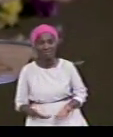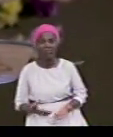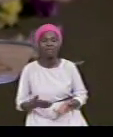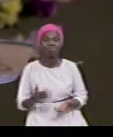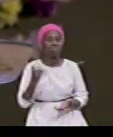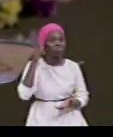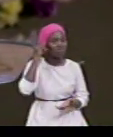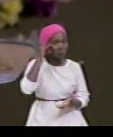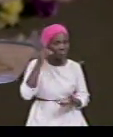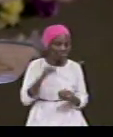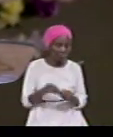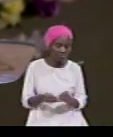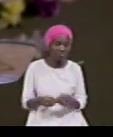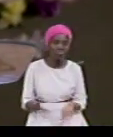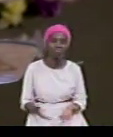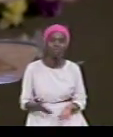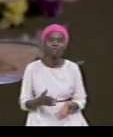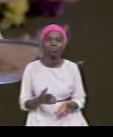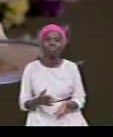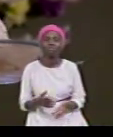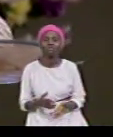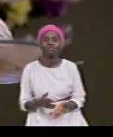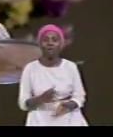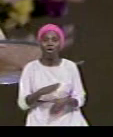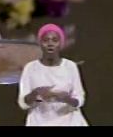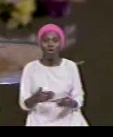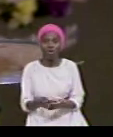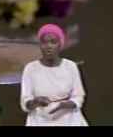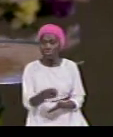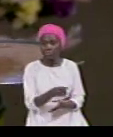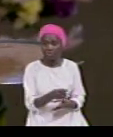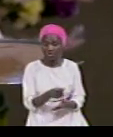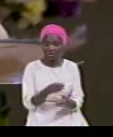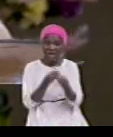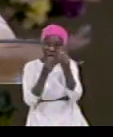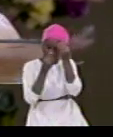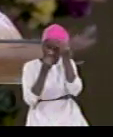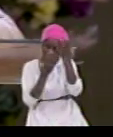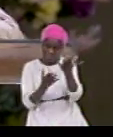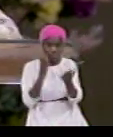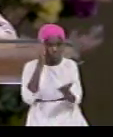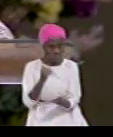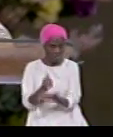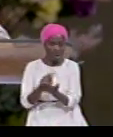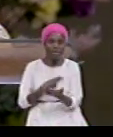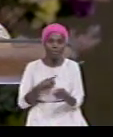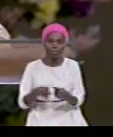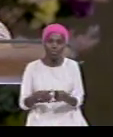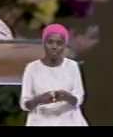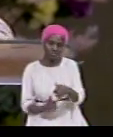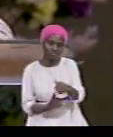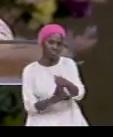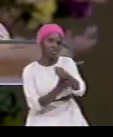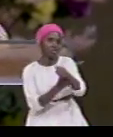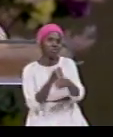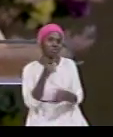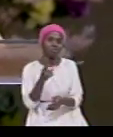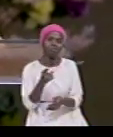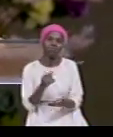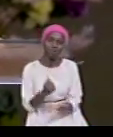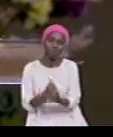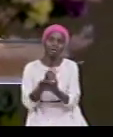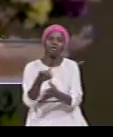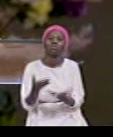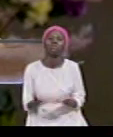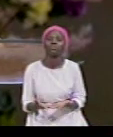we'll be able to be of further assistance to you in your newfound faith. And for those who